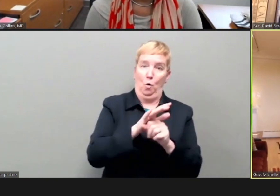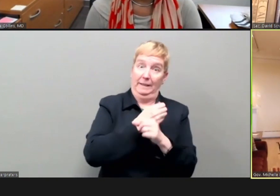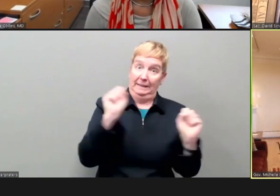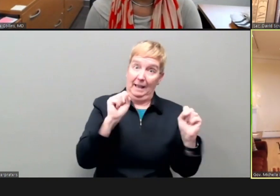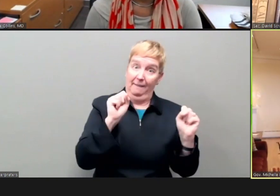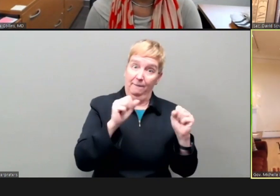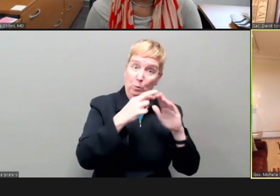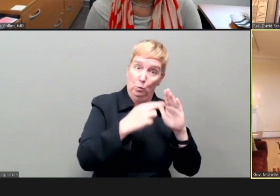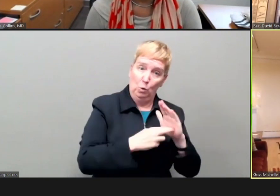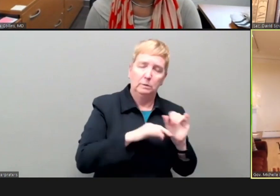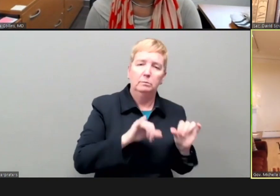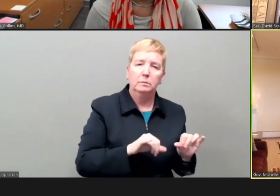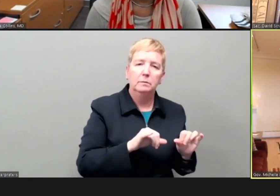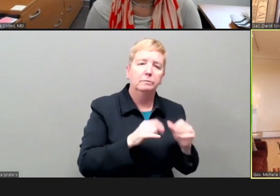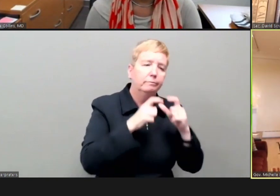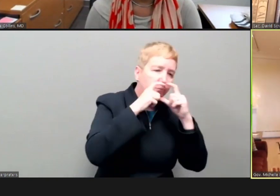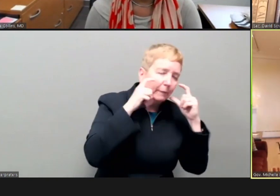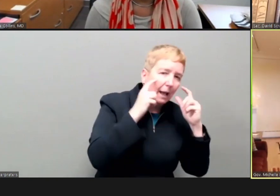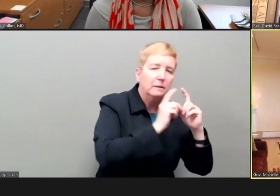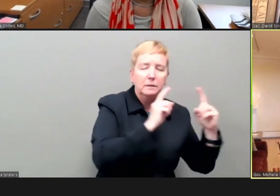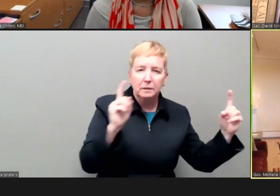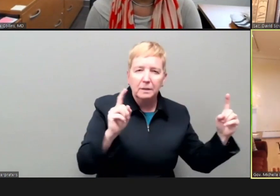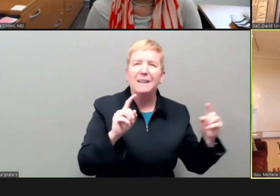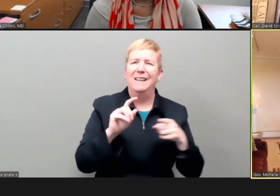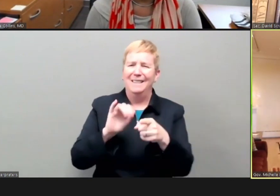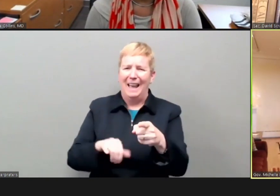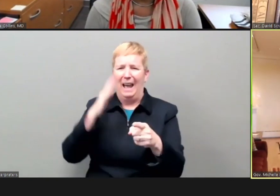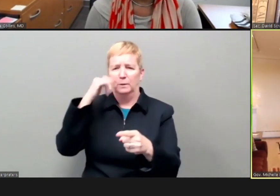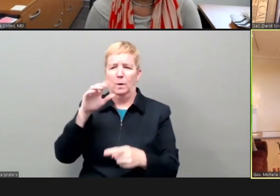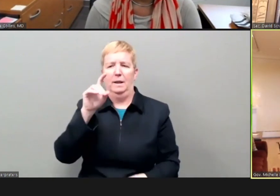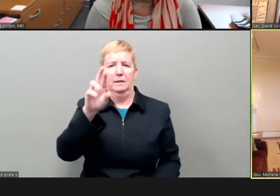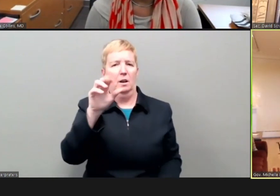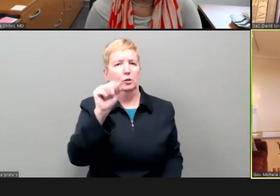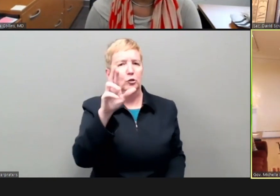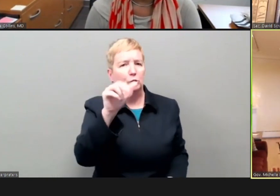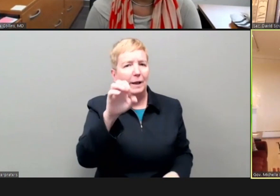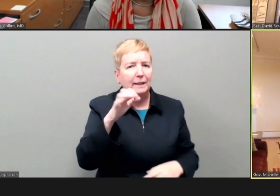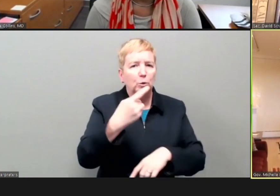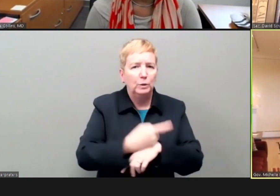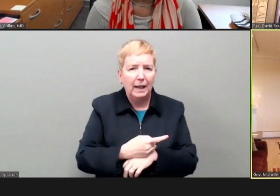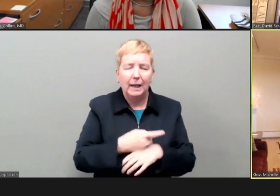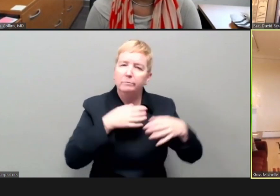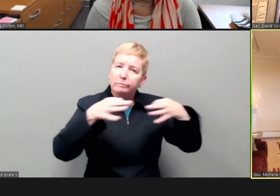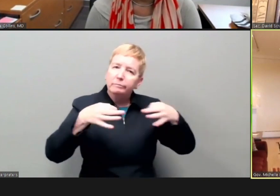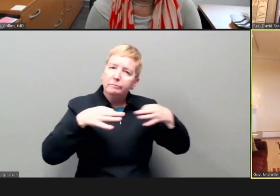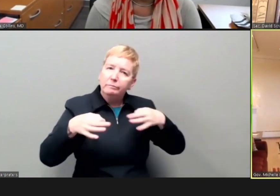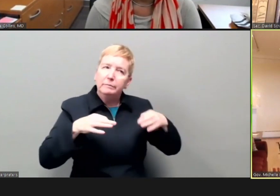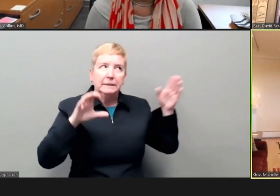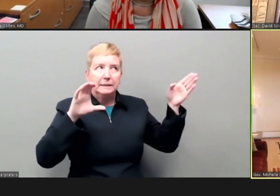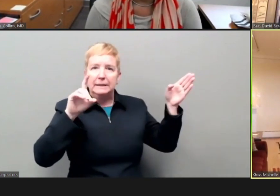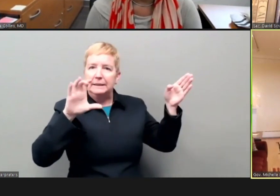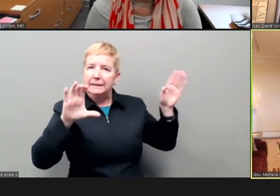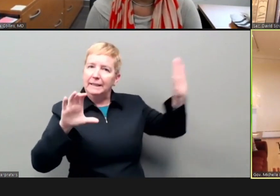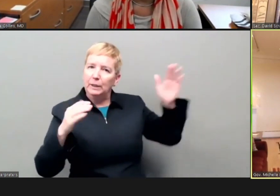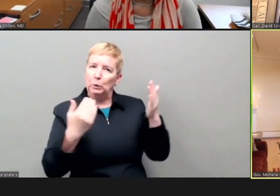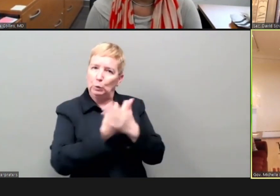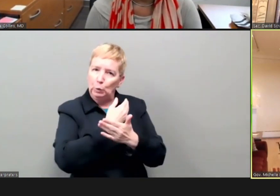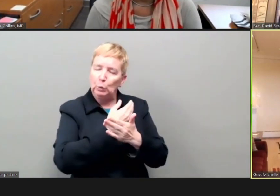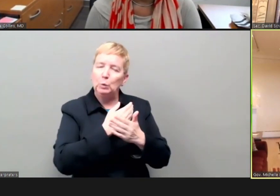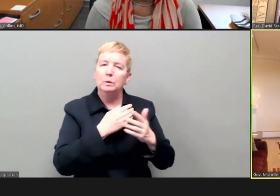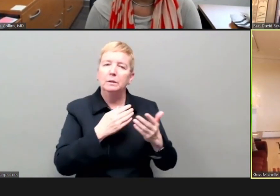to go over, and Dr. Scrace spent meaningful time talking about the CDC guidance and showing you those risk